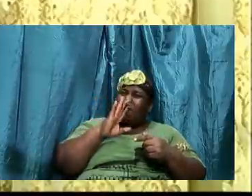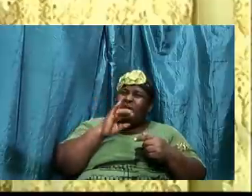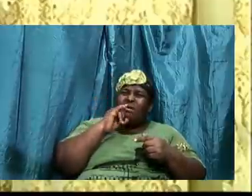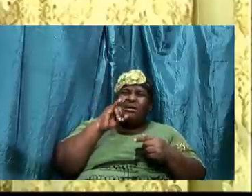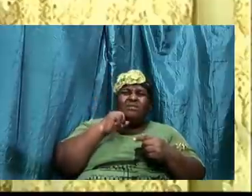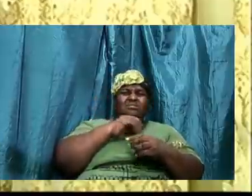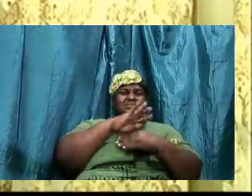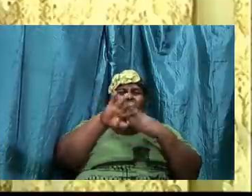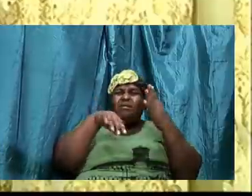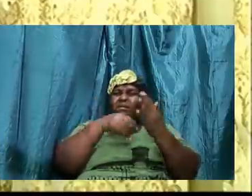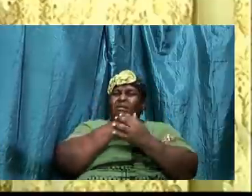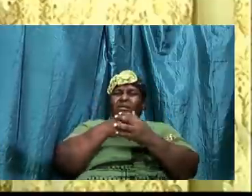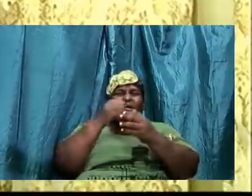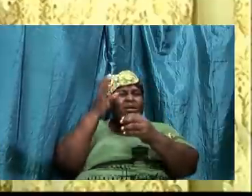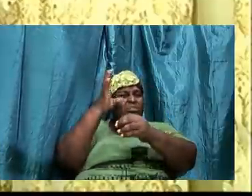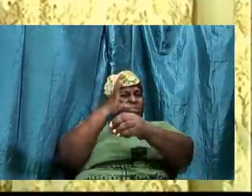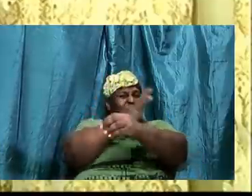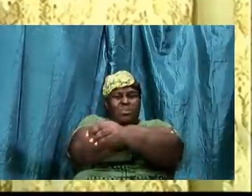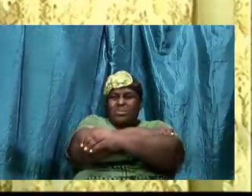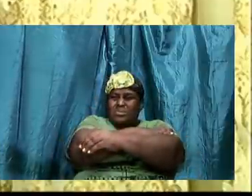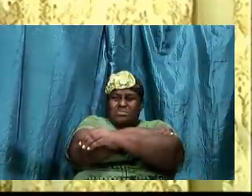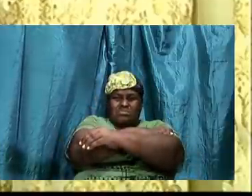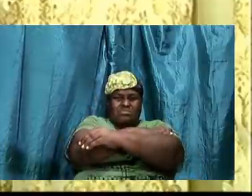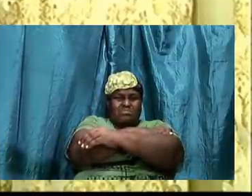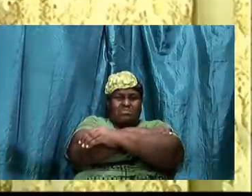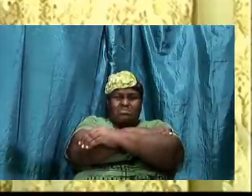power. He is all powerful.